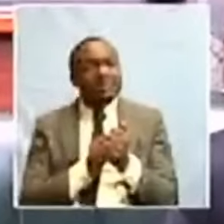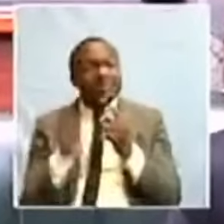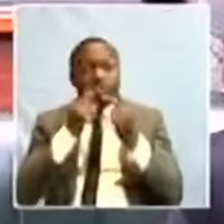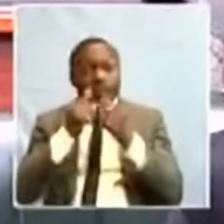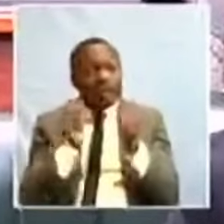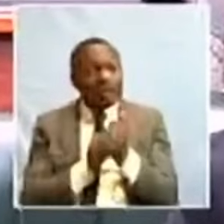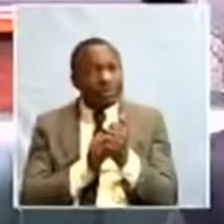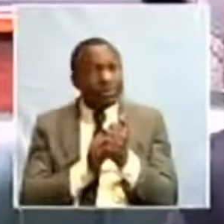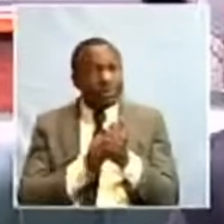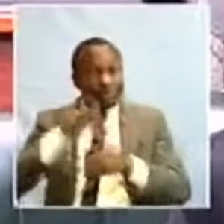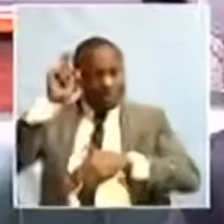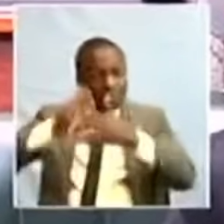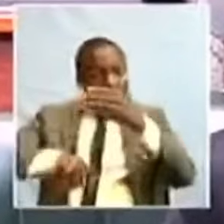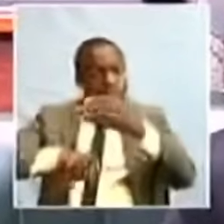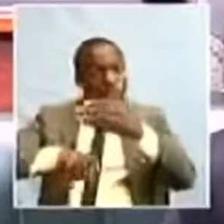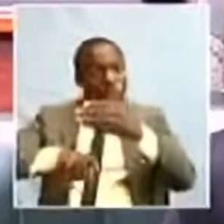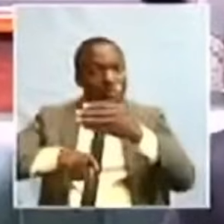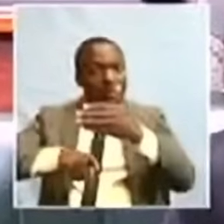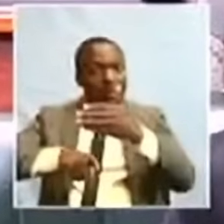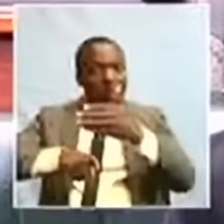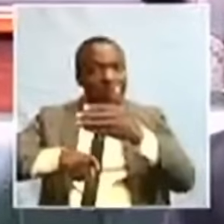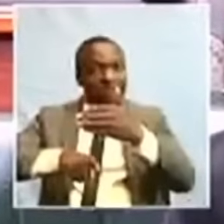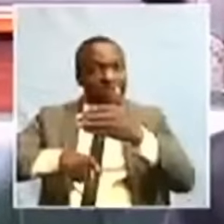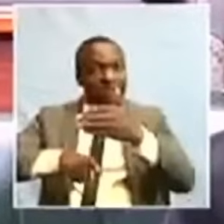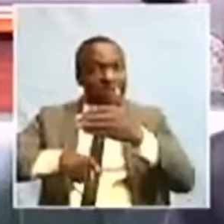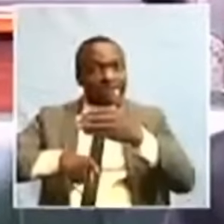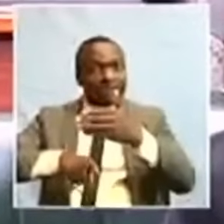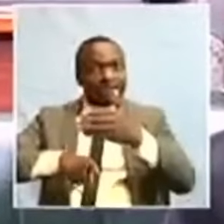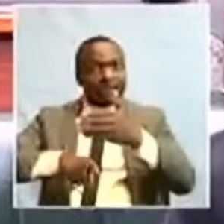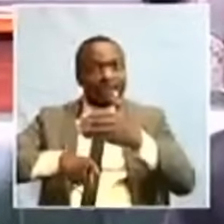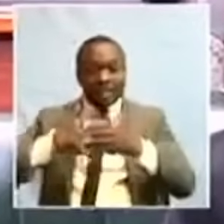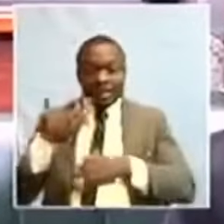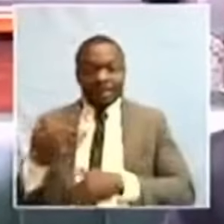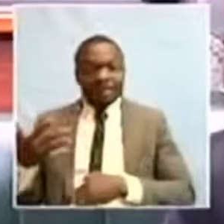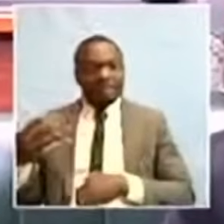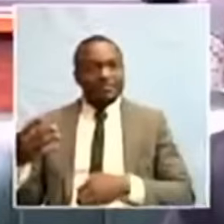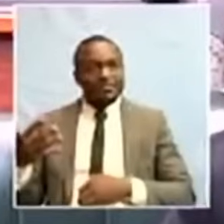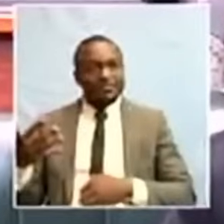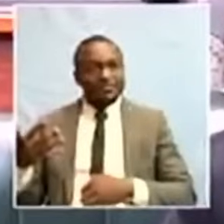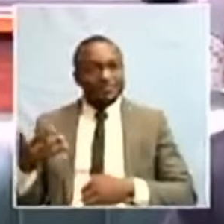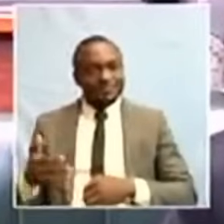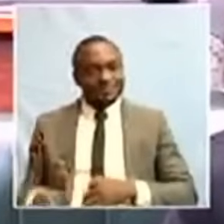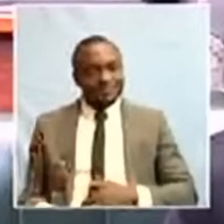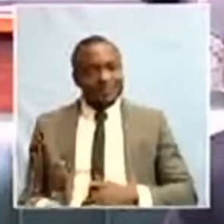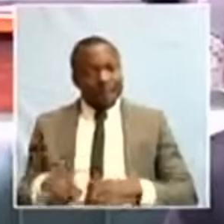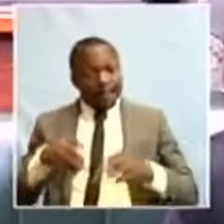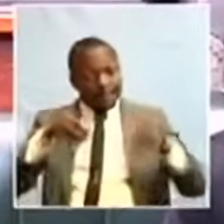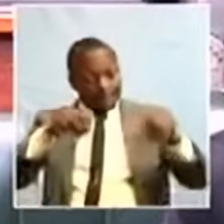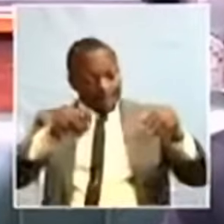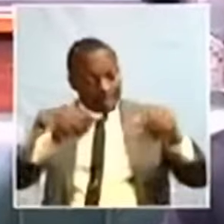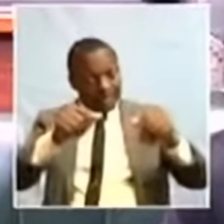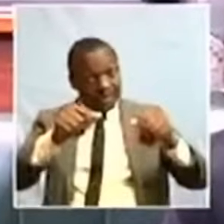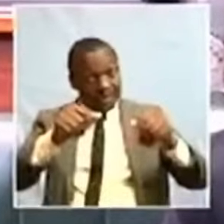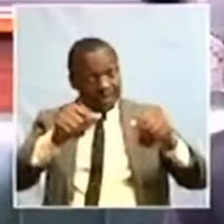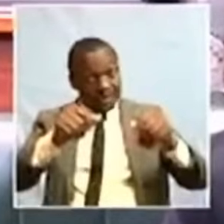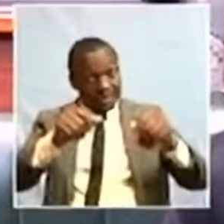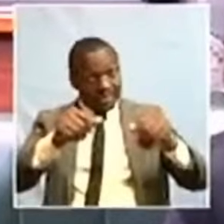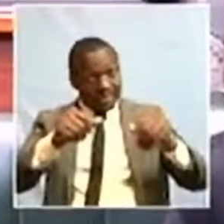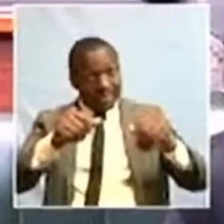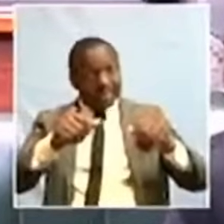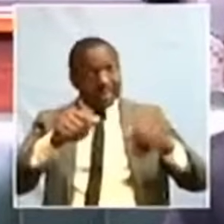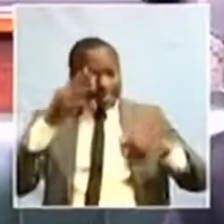talk about the cost of living? Minimal, that's why we are mitigating,